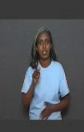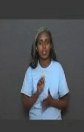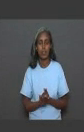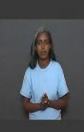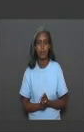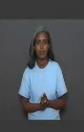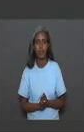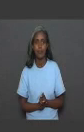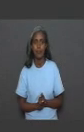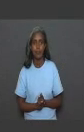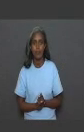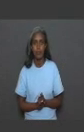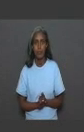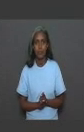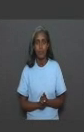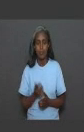0.25p.